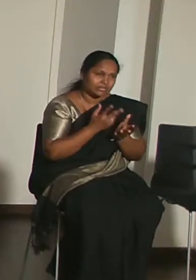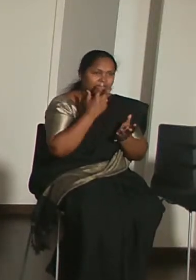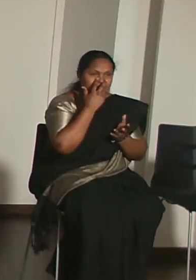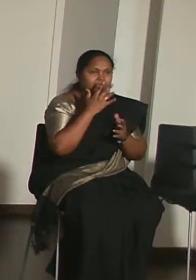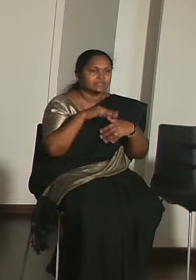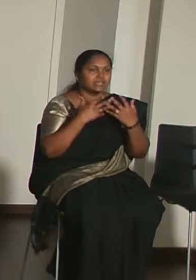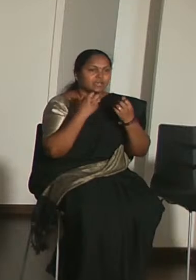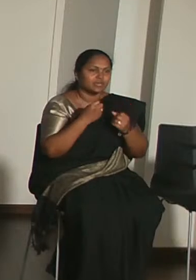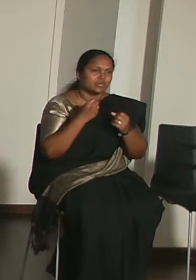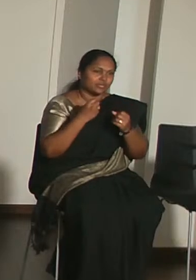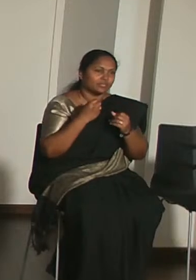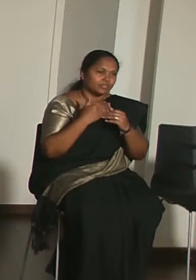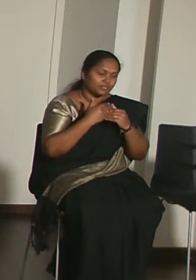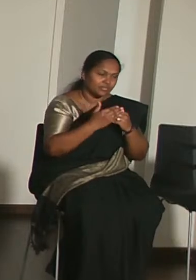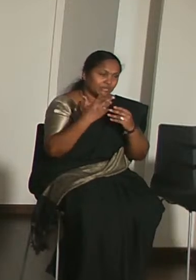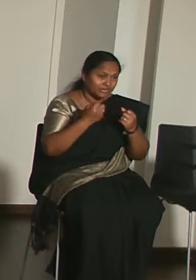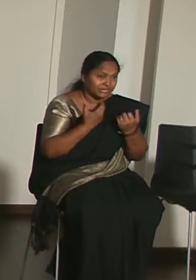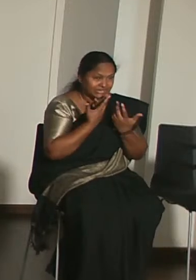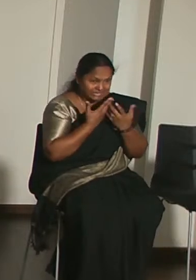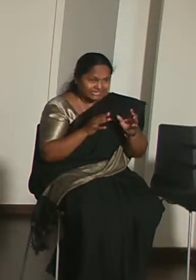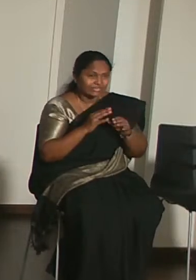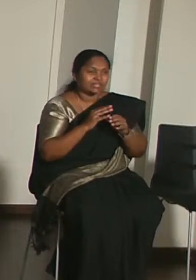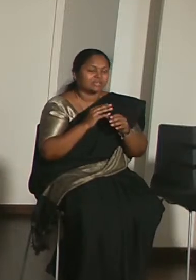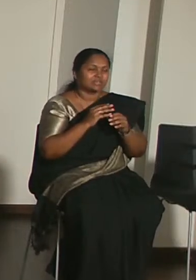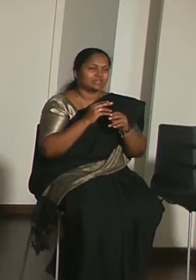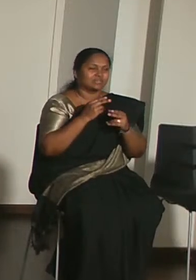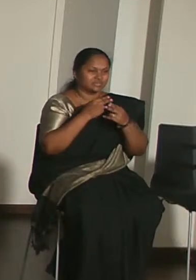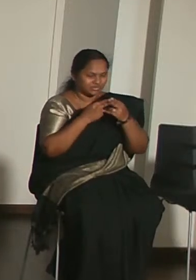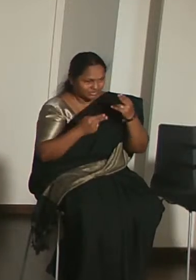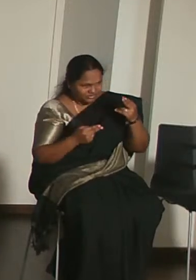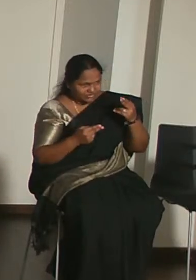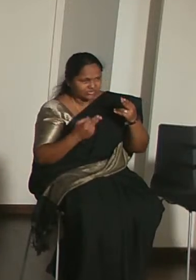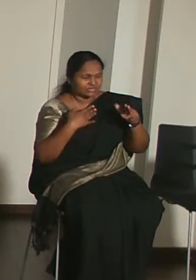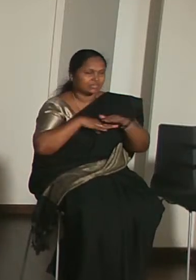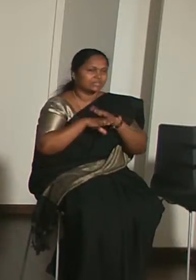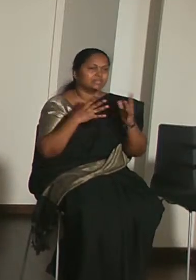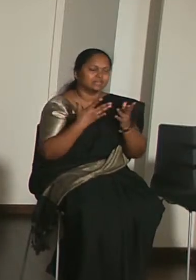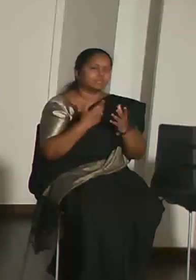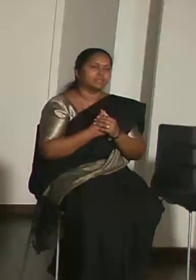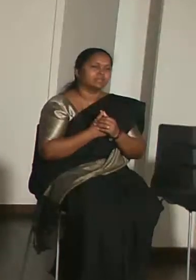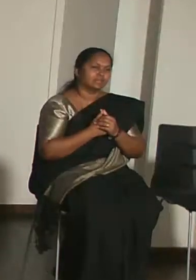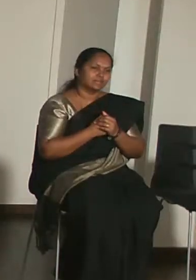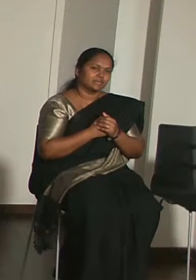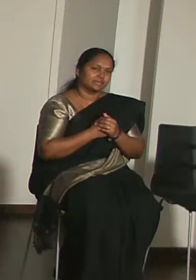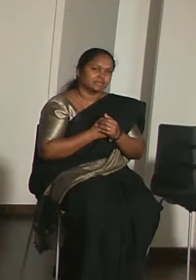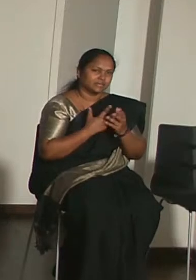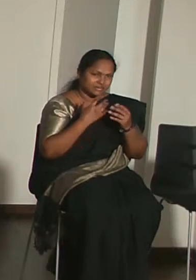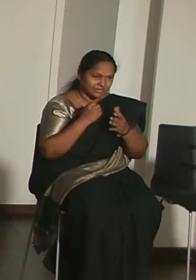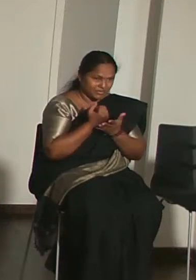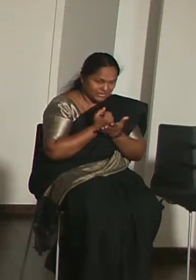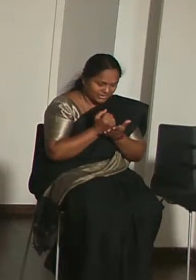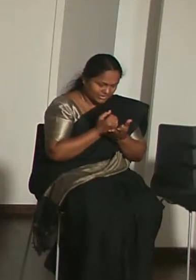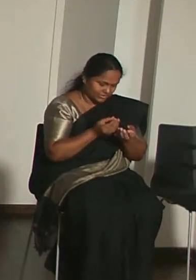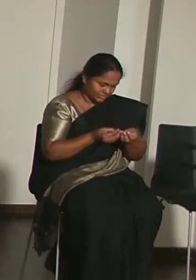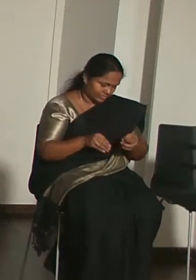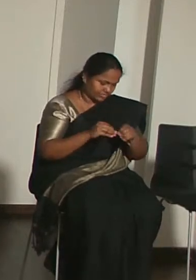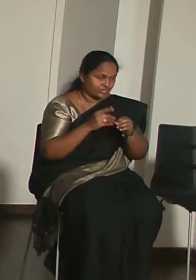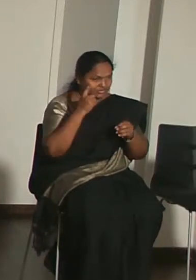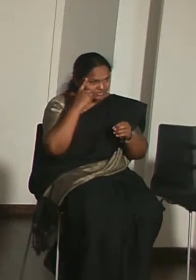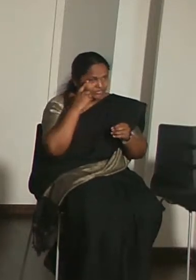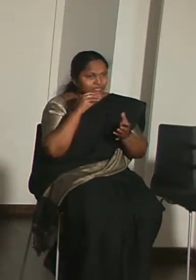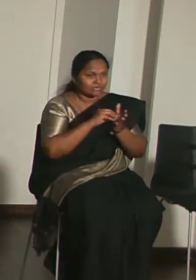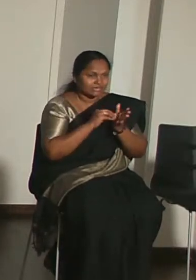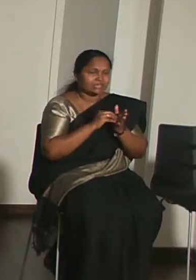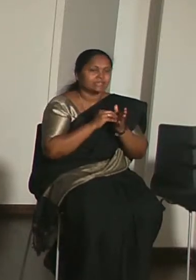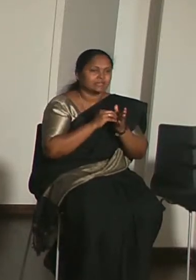a bit far-fetched, but something I've been exploring in curatorial practice with the course that I